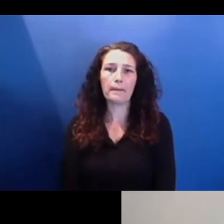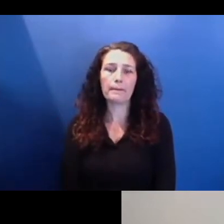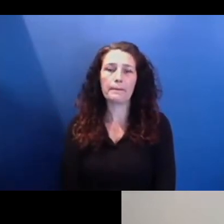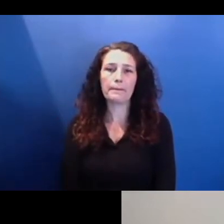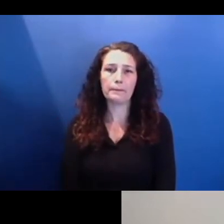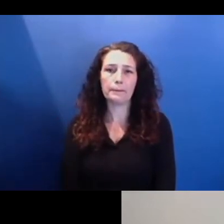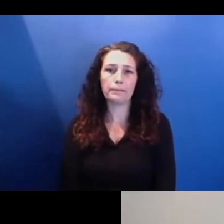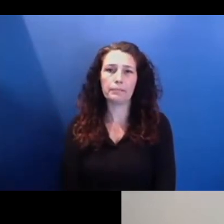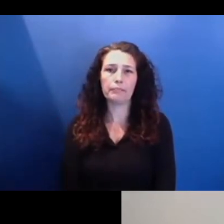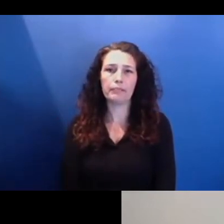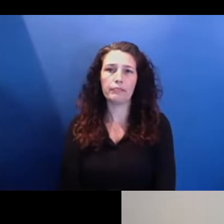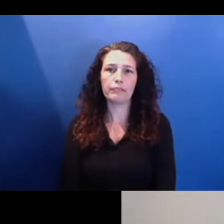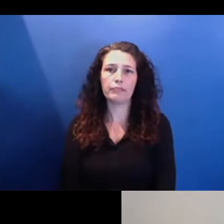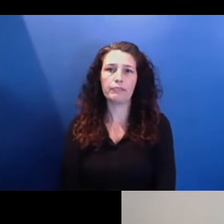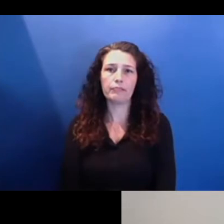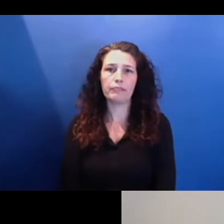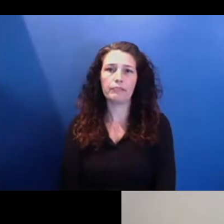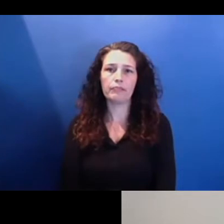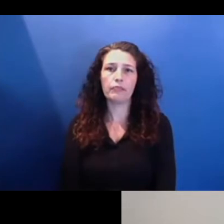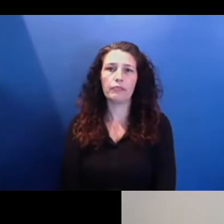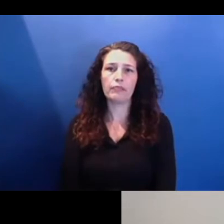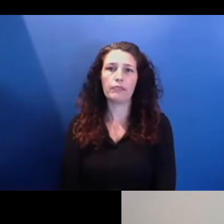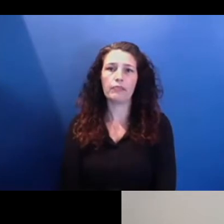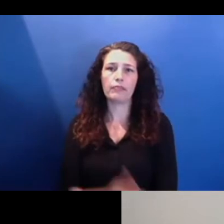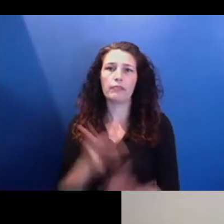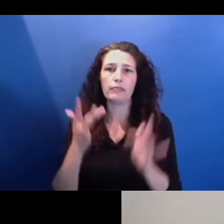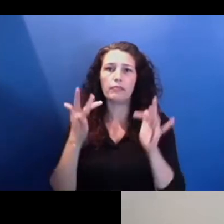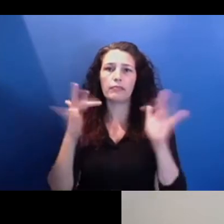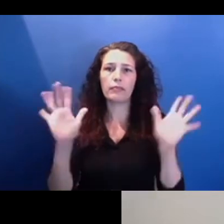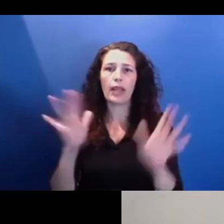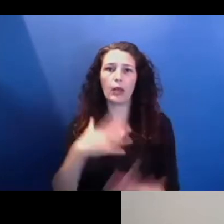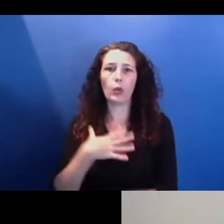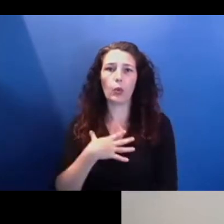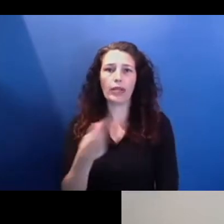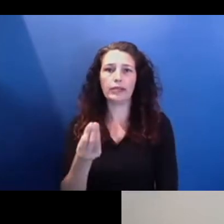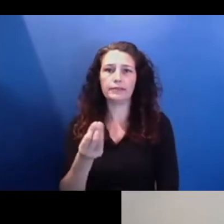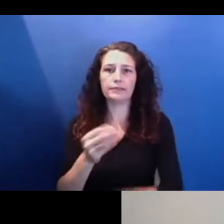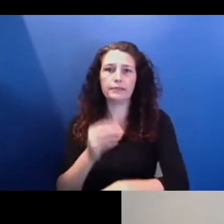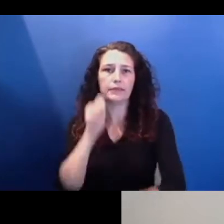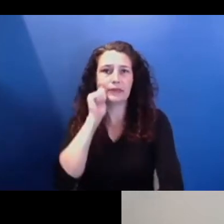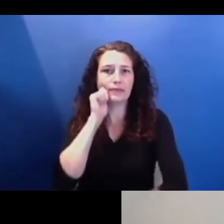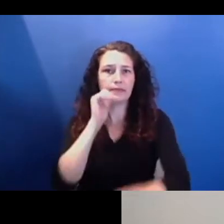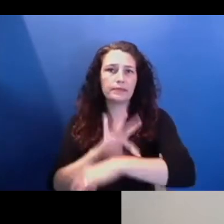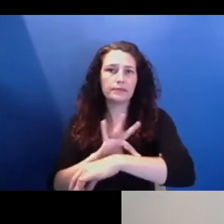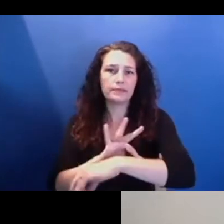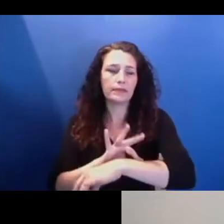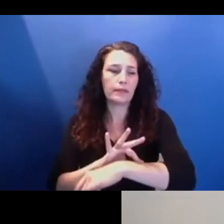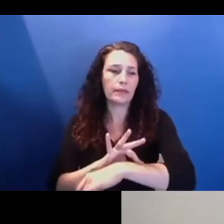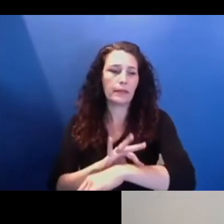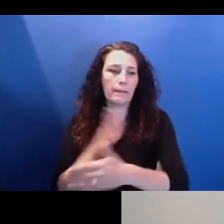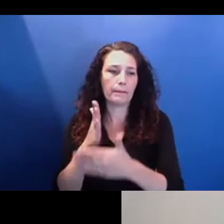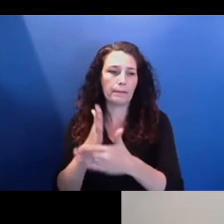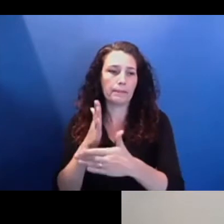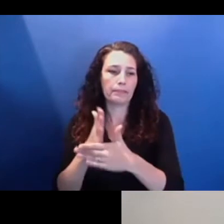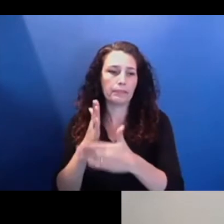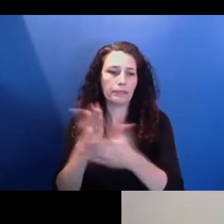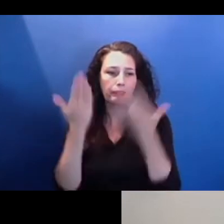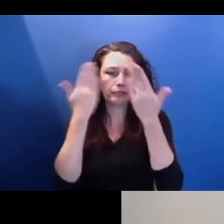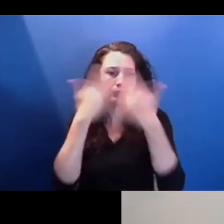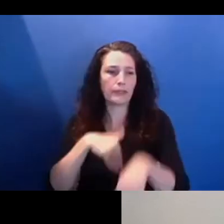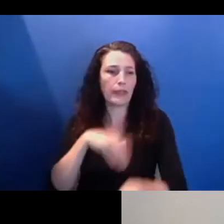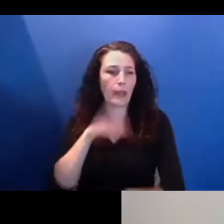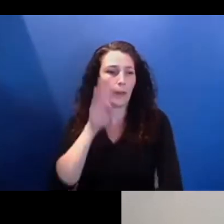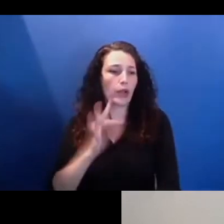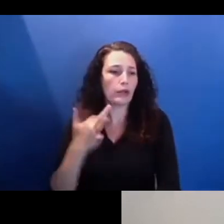white skin complexion, medium dark brown hair. I'm wearing a white